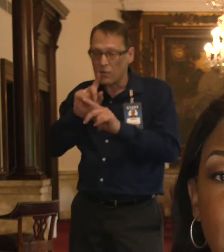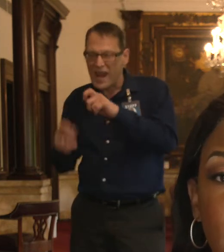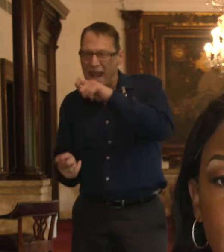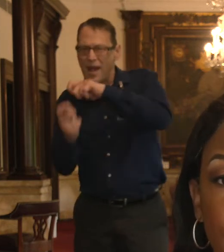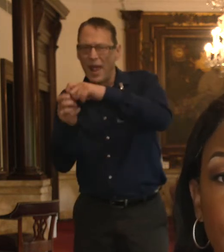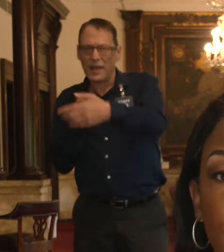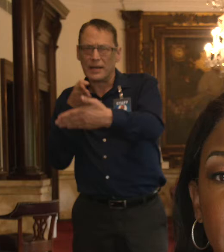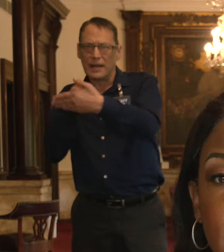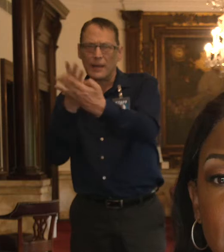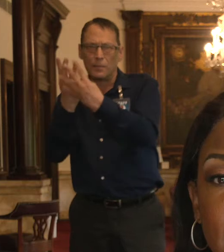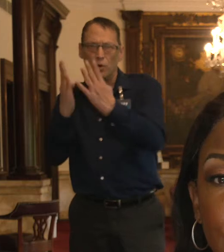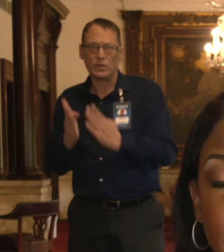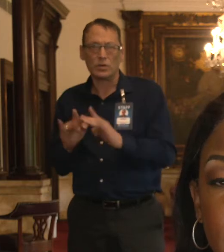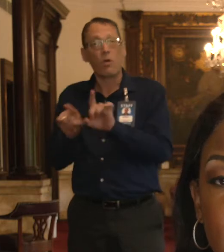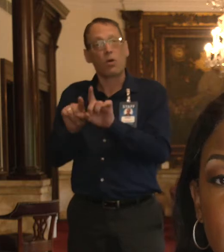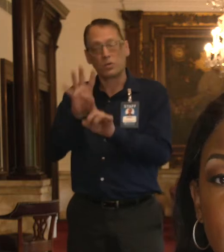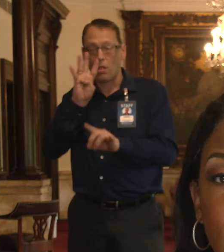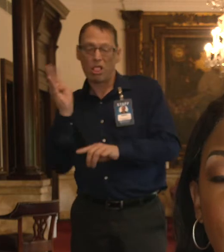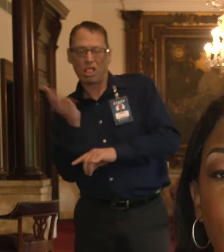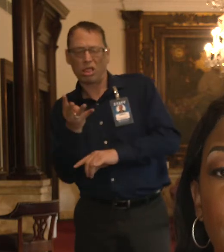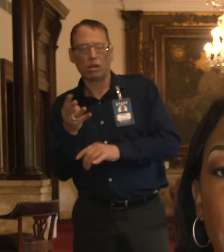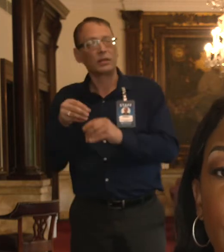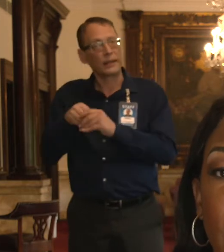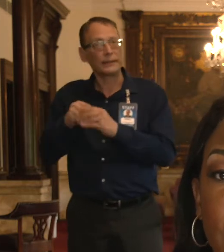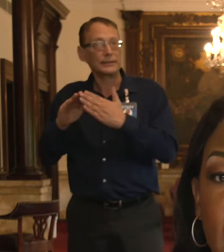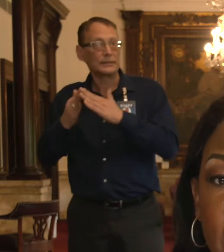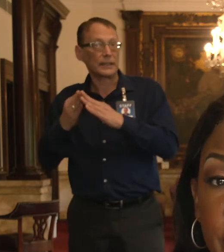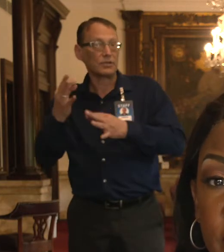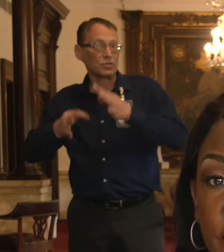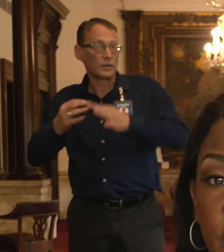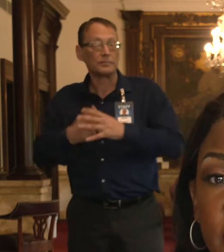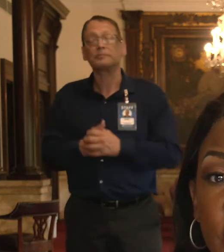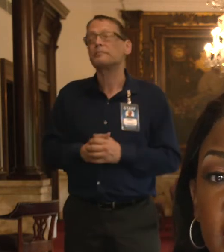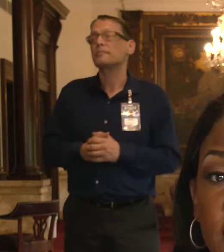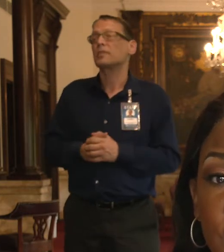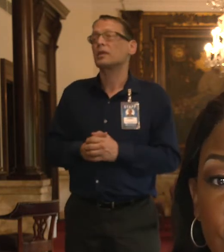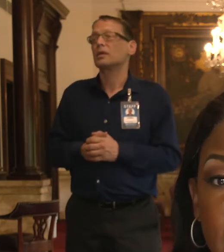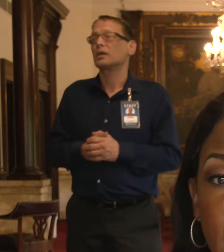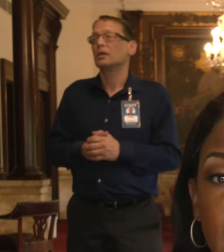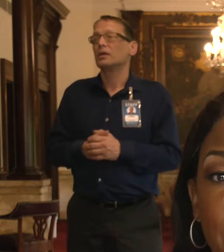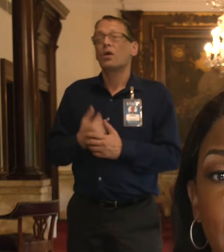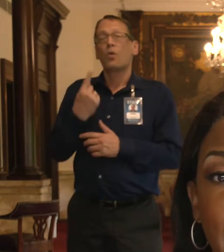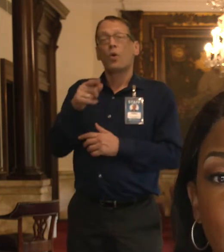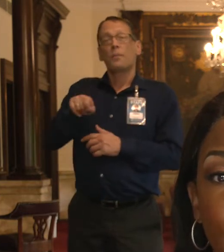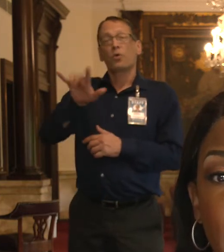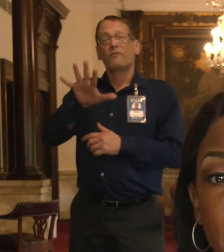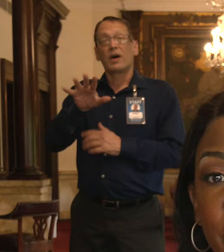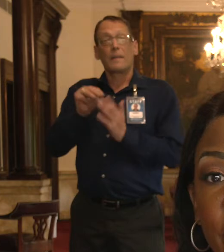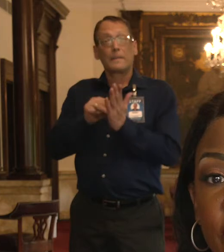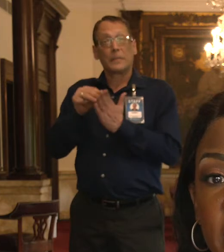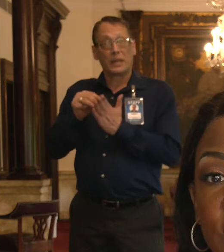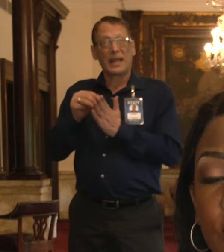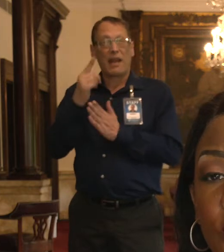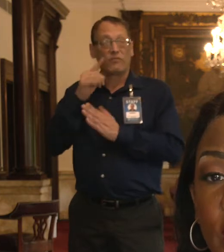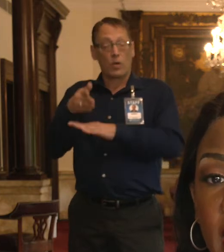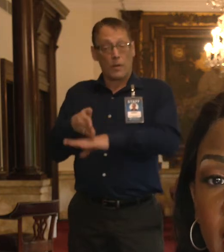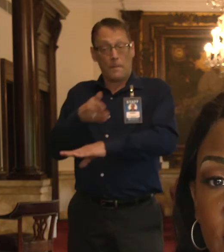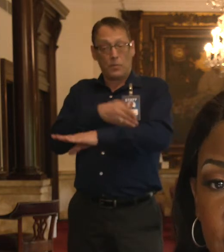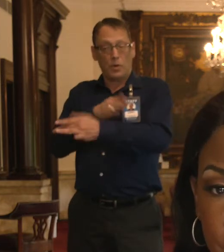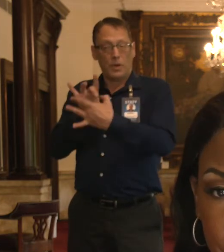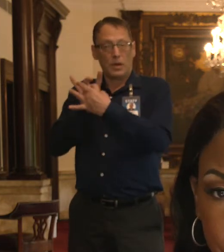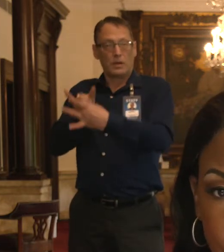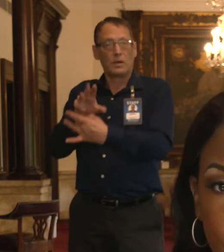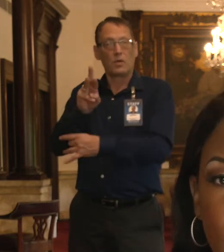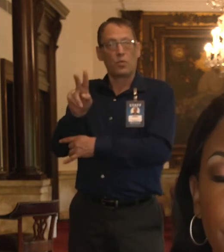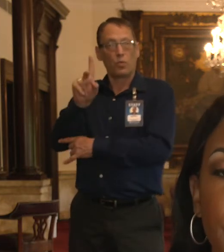retaliation and neglect from within city jails. $0.15 million for community visioning and planning around the improvements to the